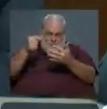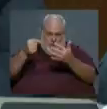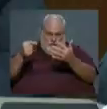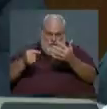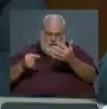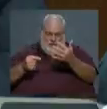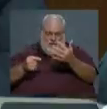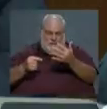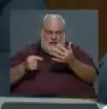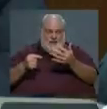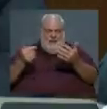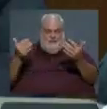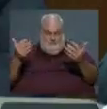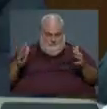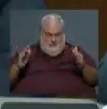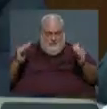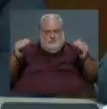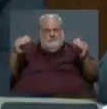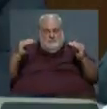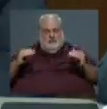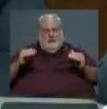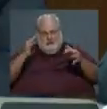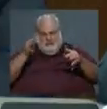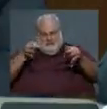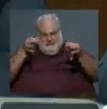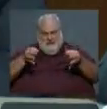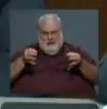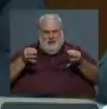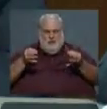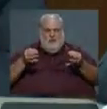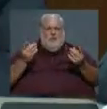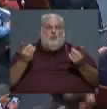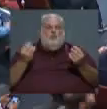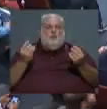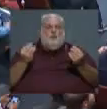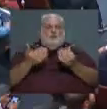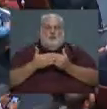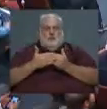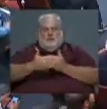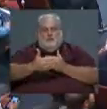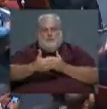mediator, and then we'll make a decision on which direction we're going.